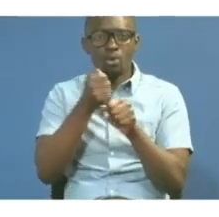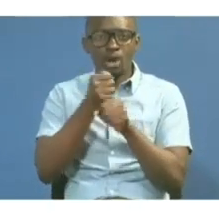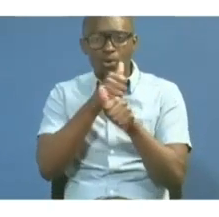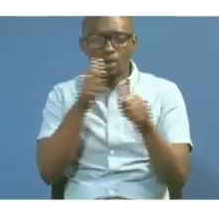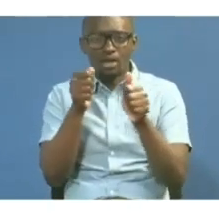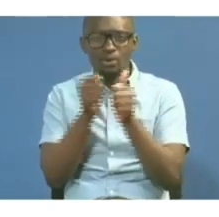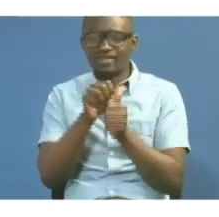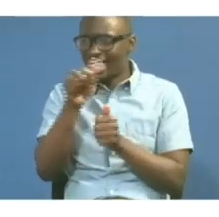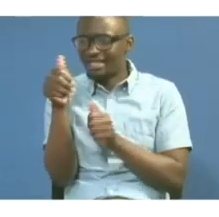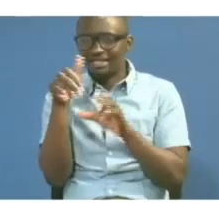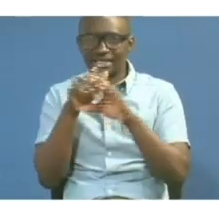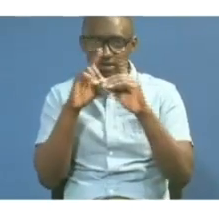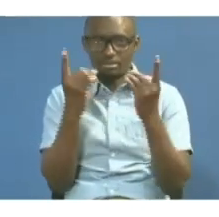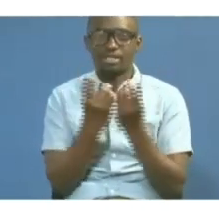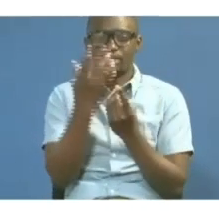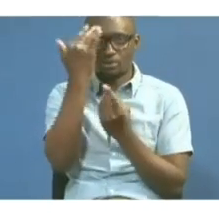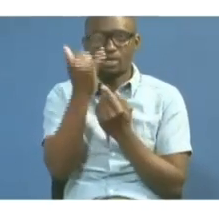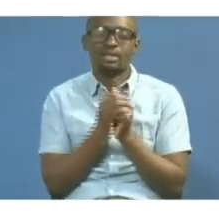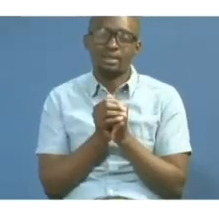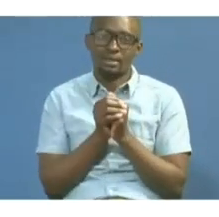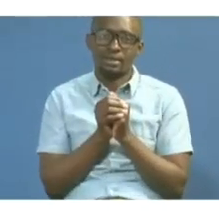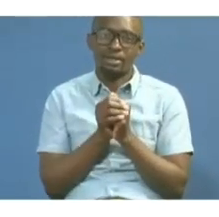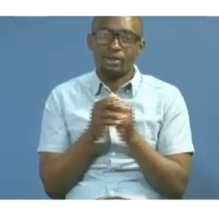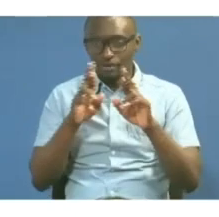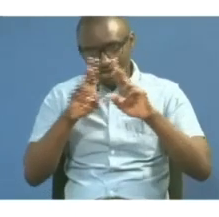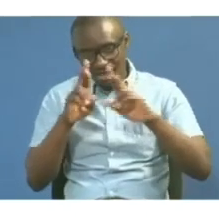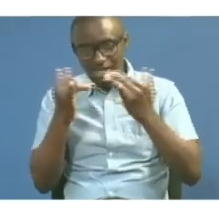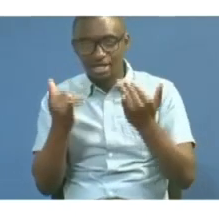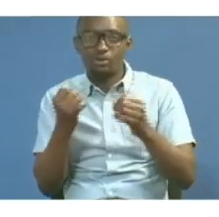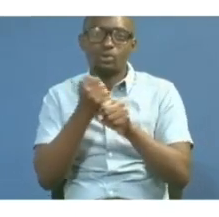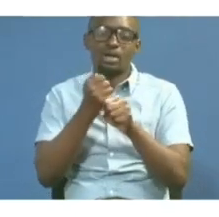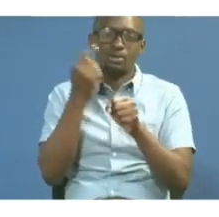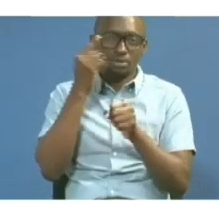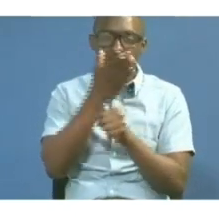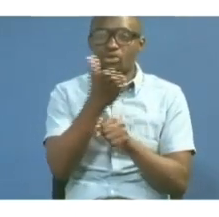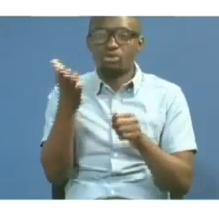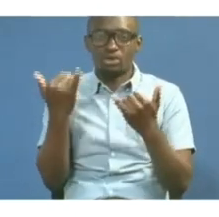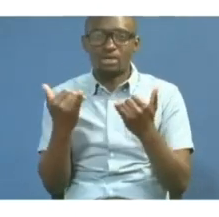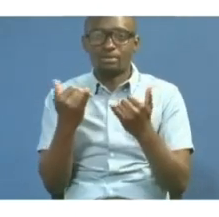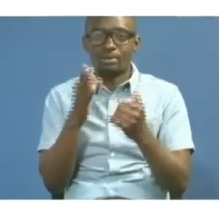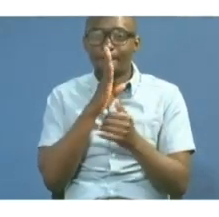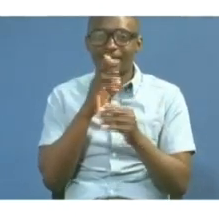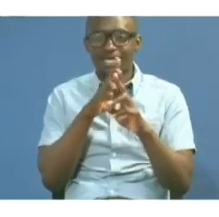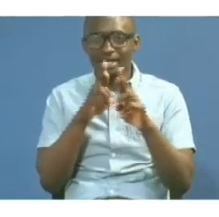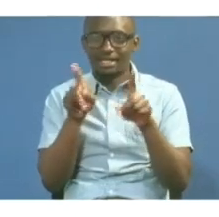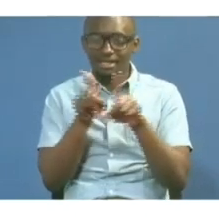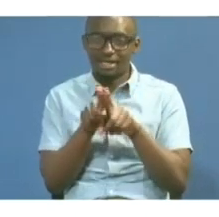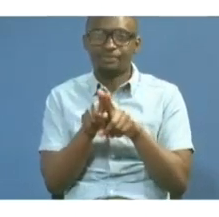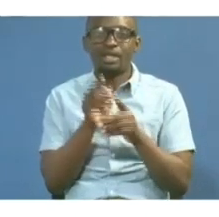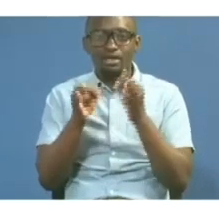emphasize that you should be able to work well with the others in the department, because at the moment, we are ready to work with you, and also you should be ready to work with